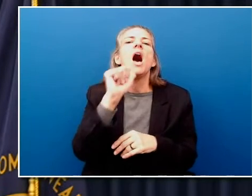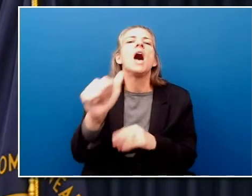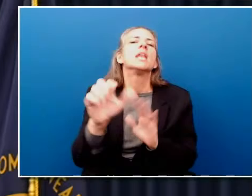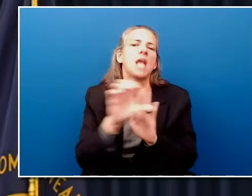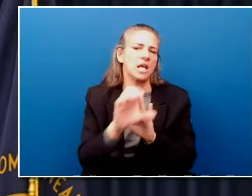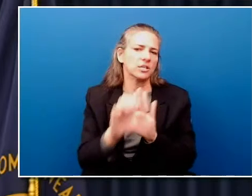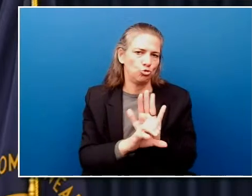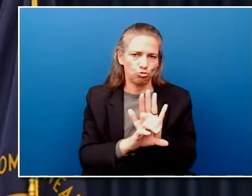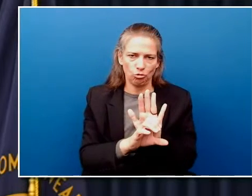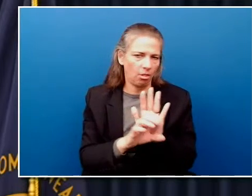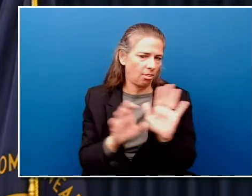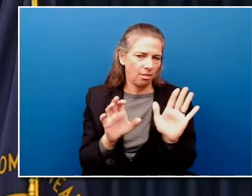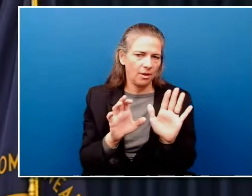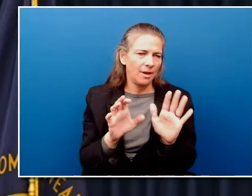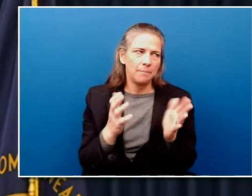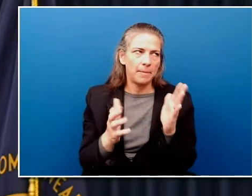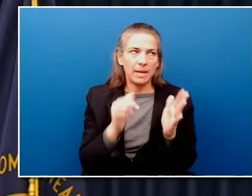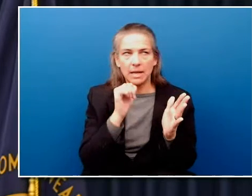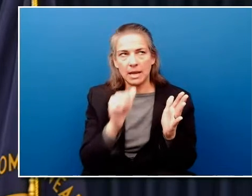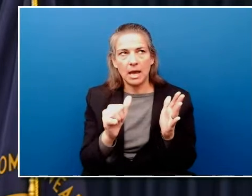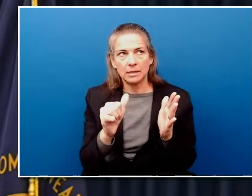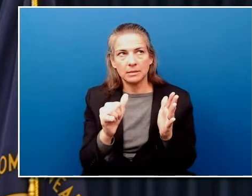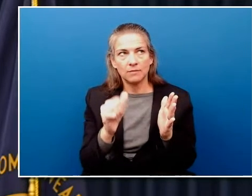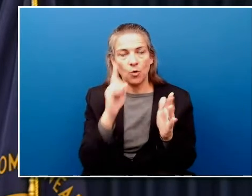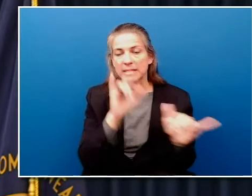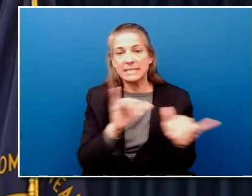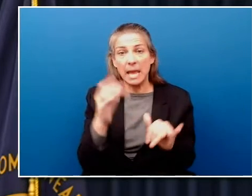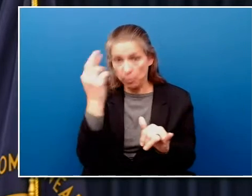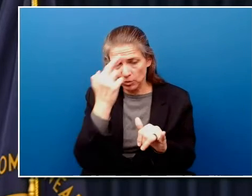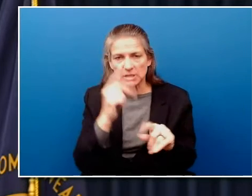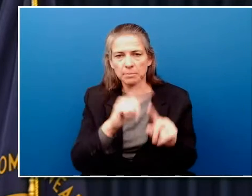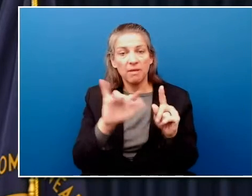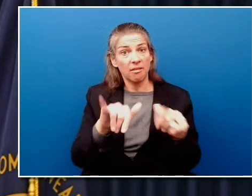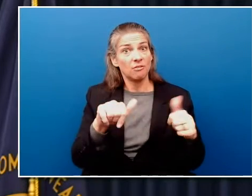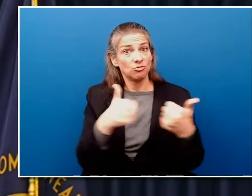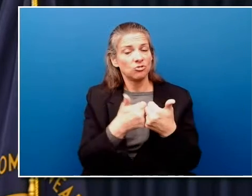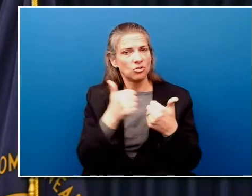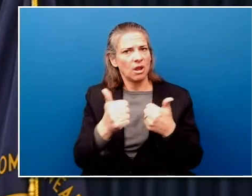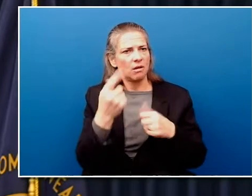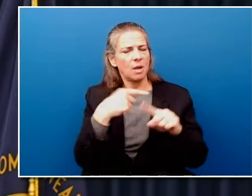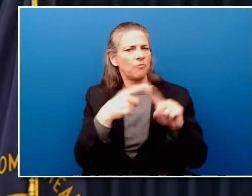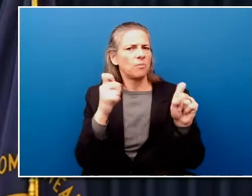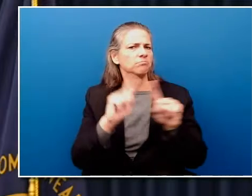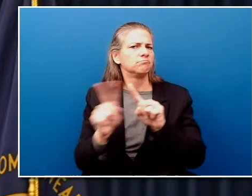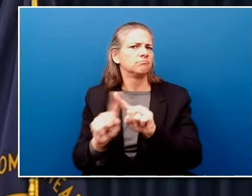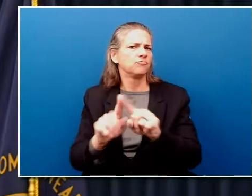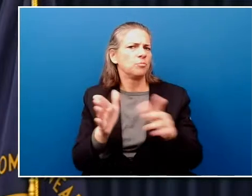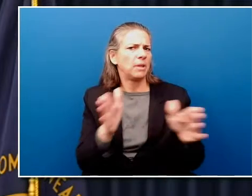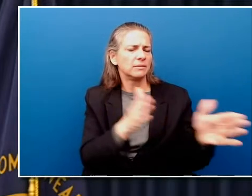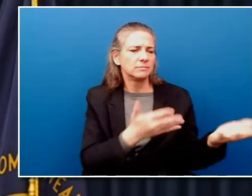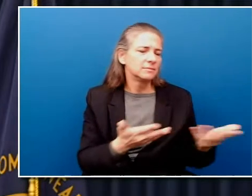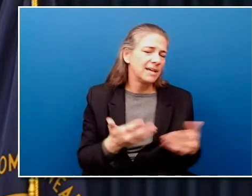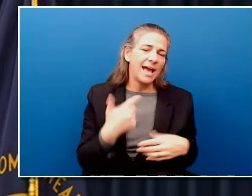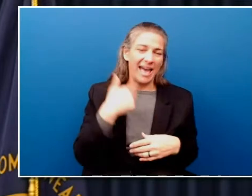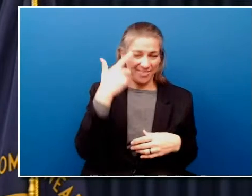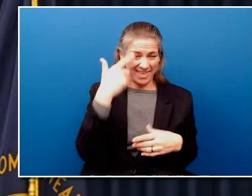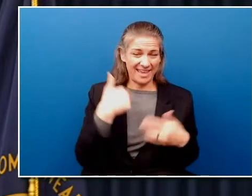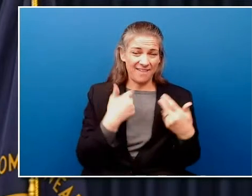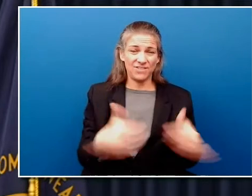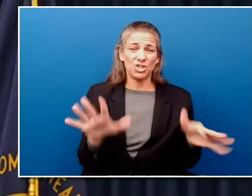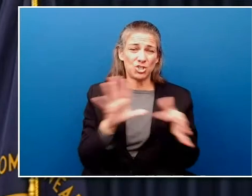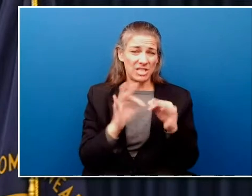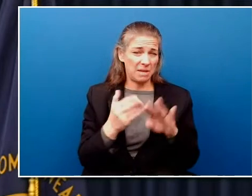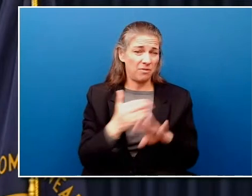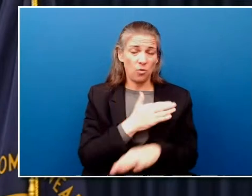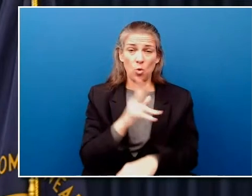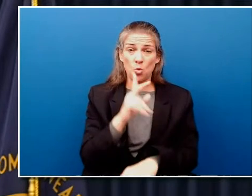for maybe not identical reasons, but those challenges can come from a lot of places. I think I said it before. We